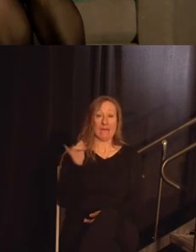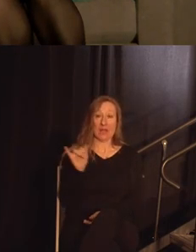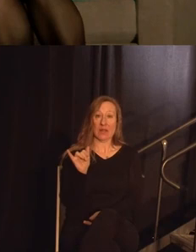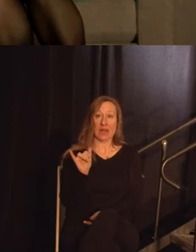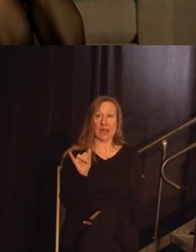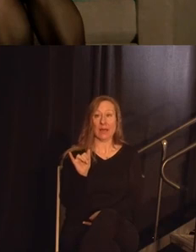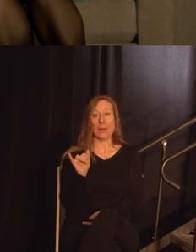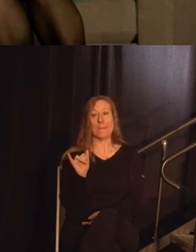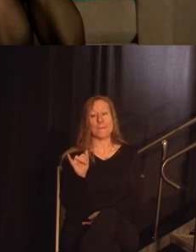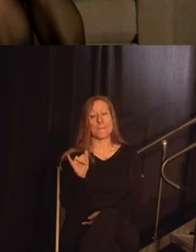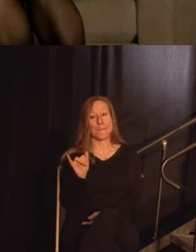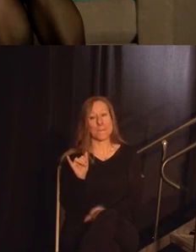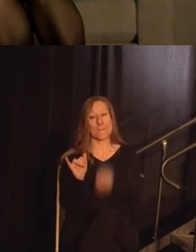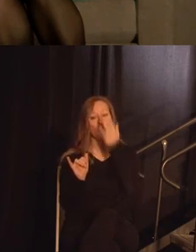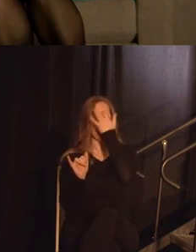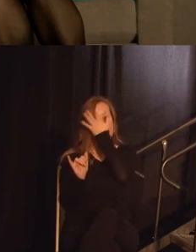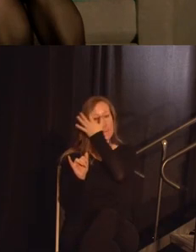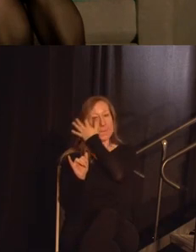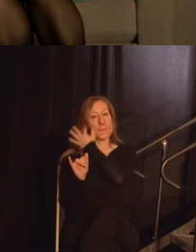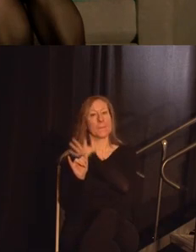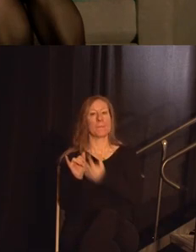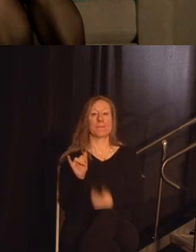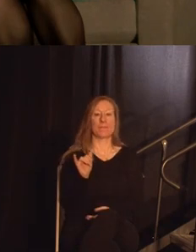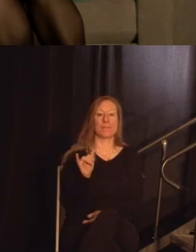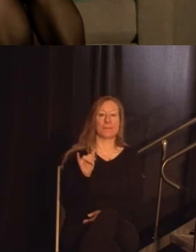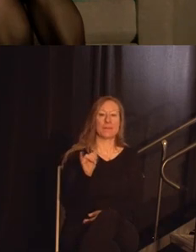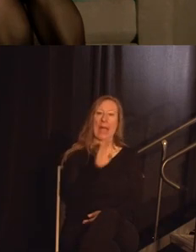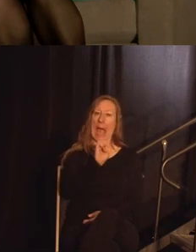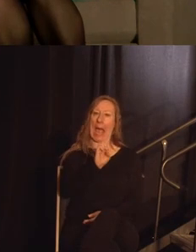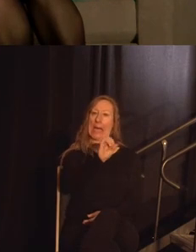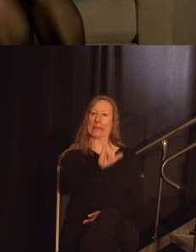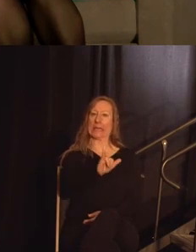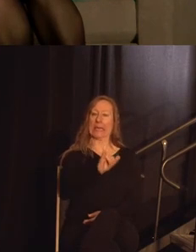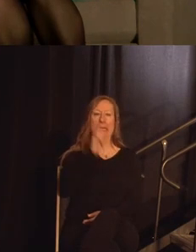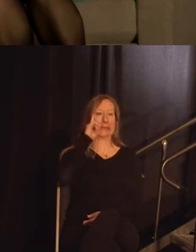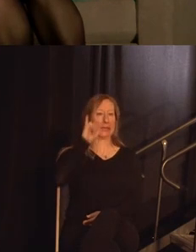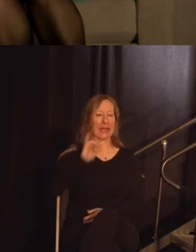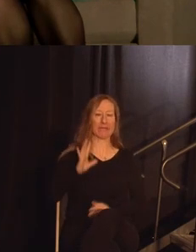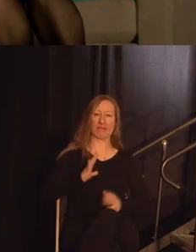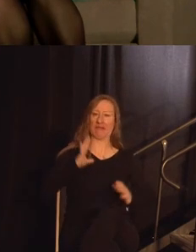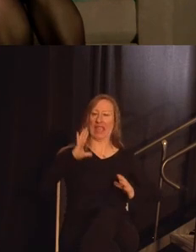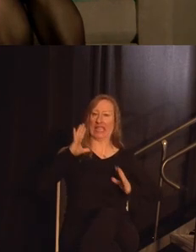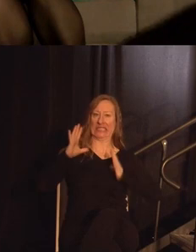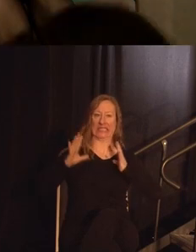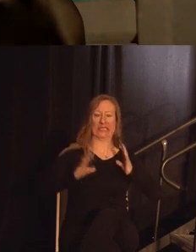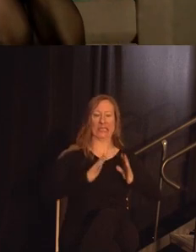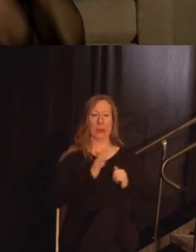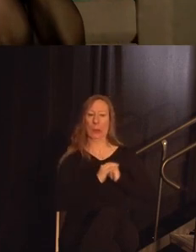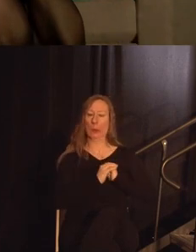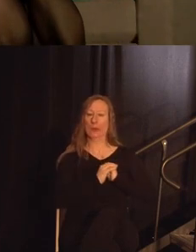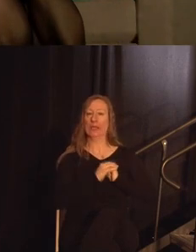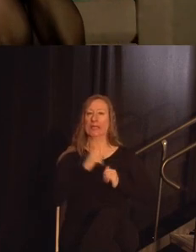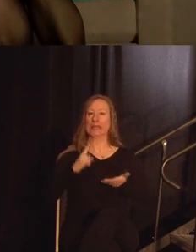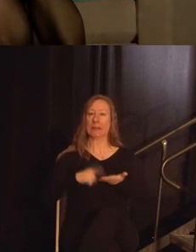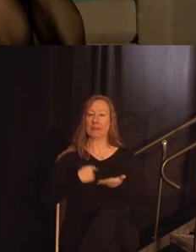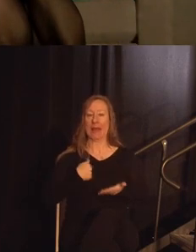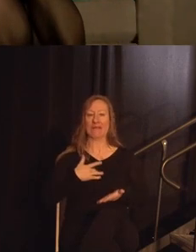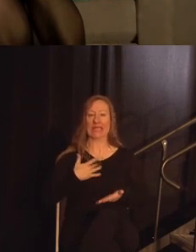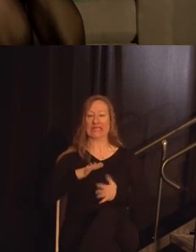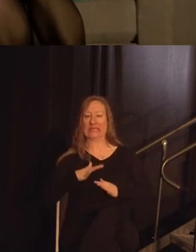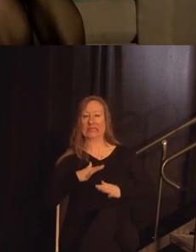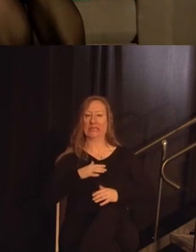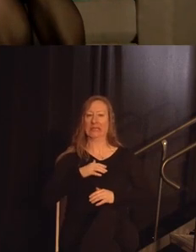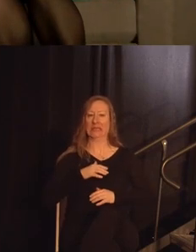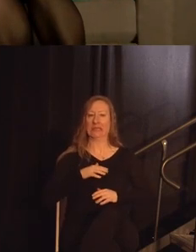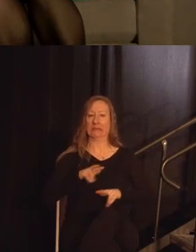I have insecurity. Like, essay sounds so fancy, and like sometimes when I'm feeling insecure, I'll call myself an